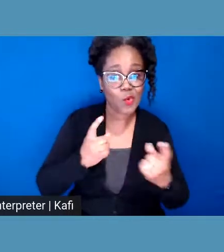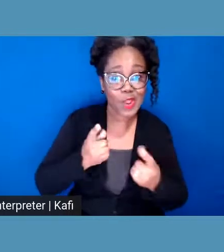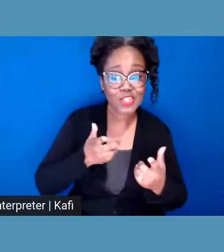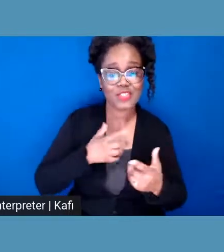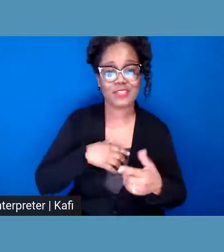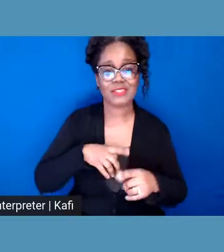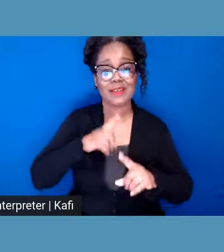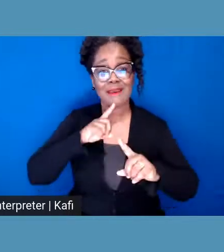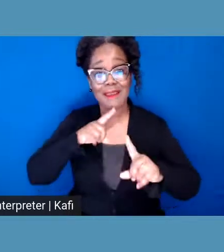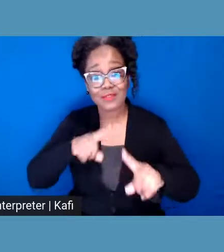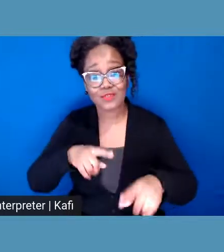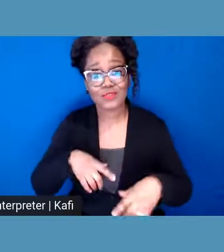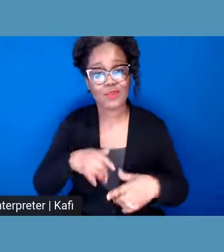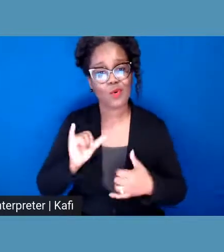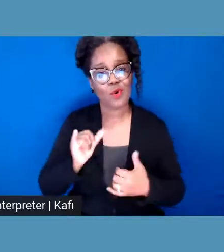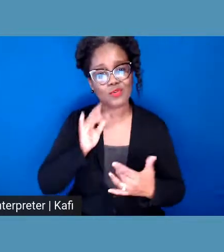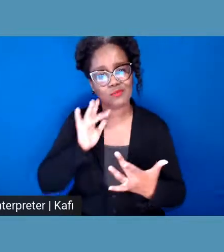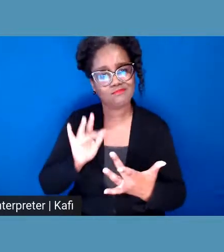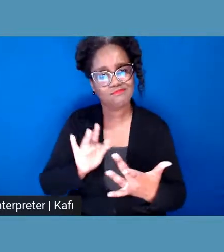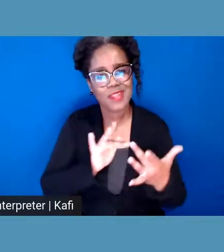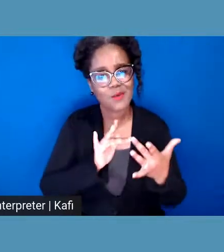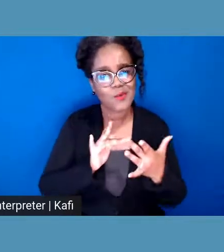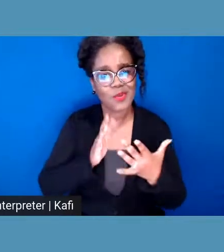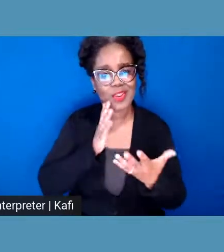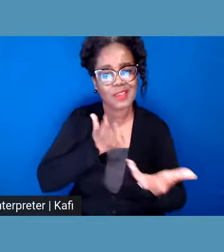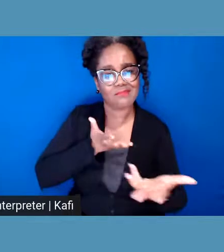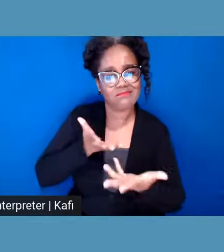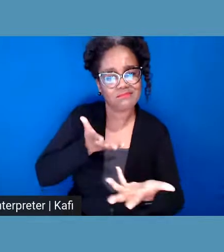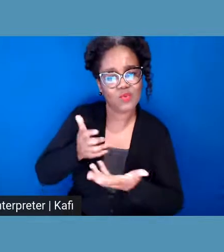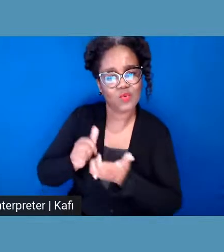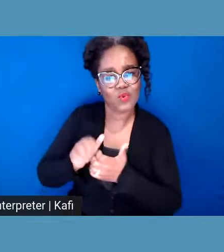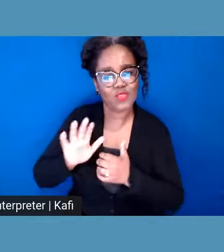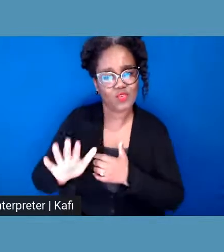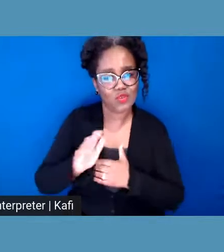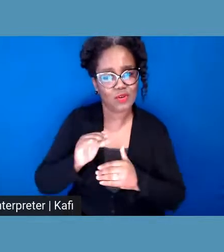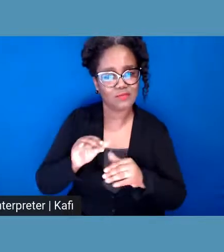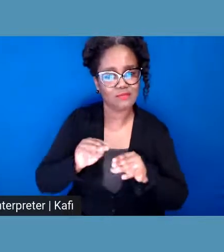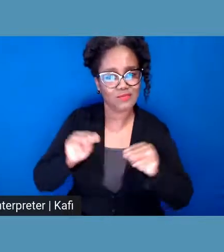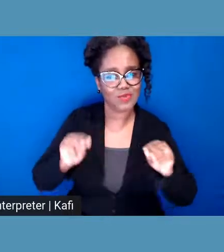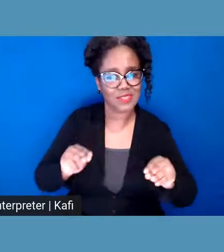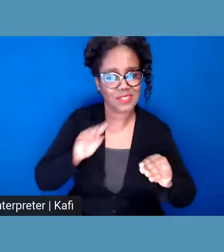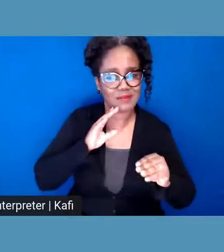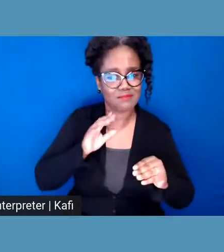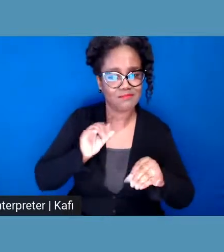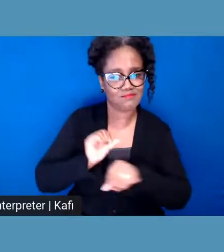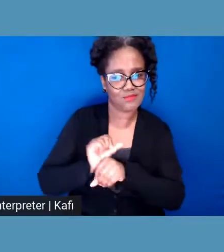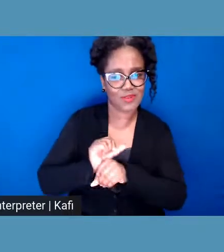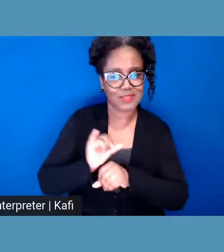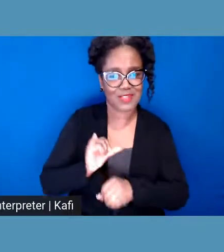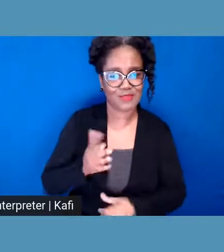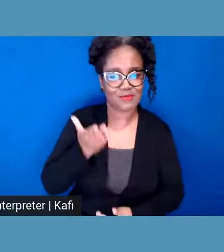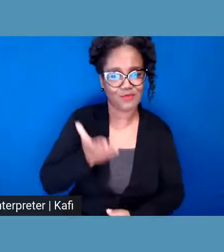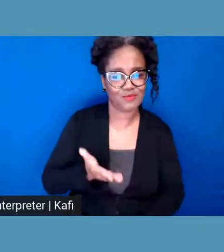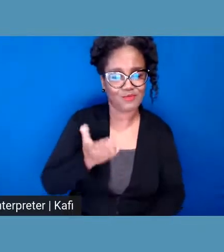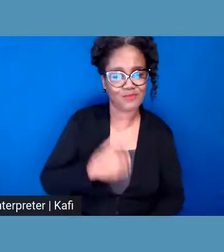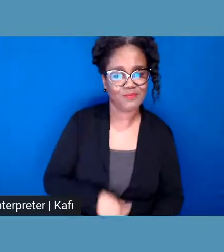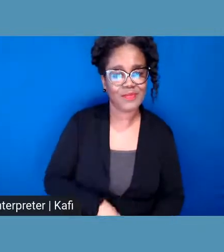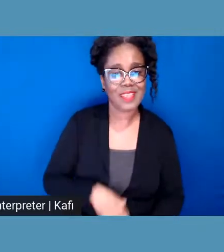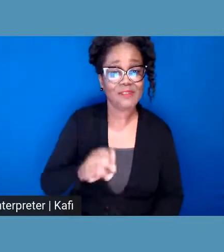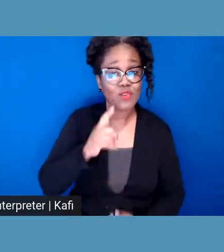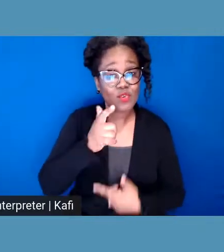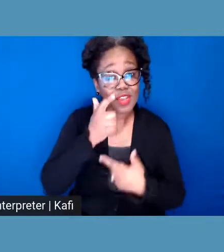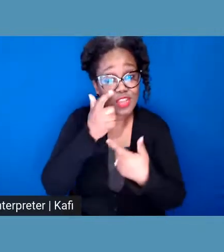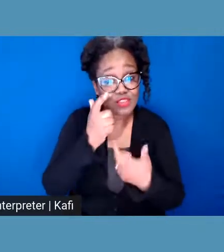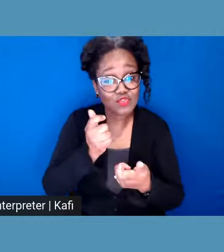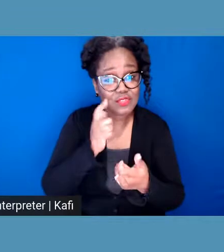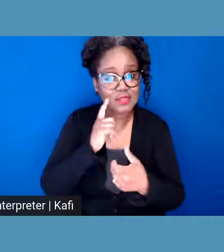museum practitioners. If you are looking for help in between programs, please visit the forum on the Museum Learning Hub website and click on Join